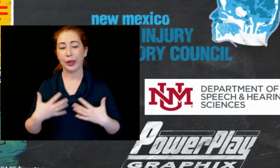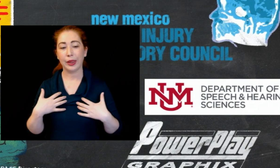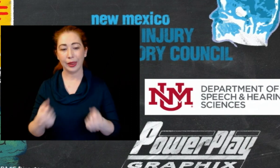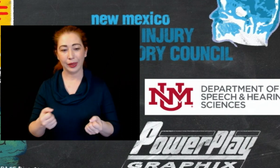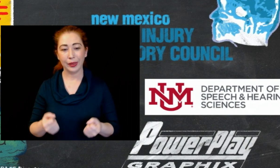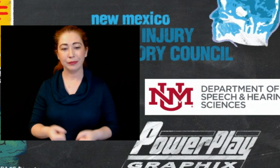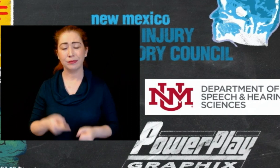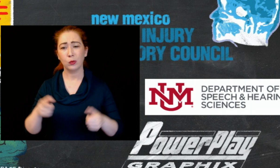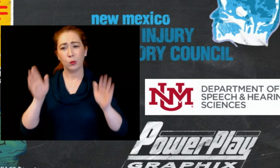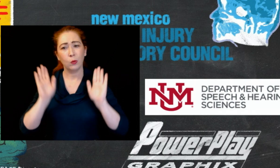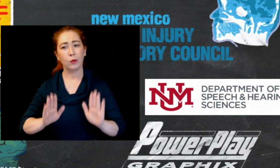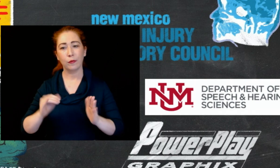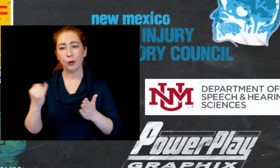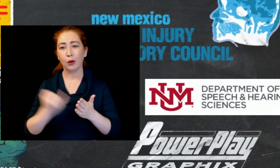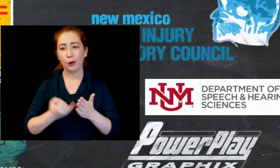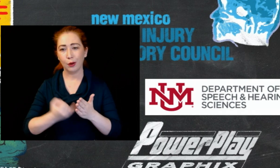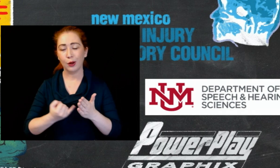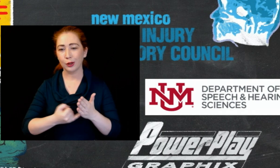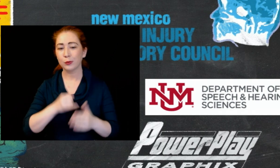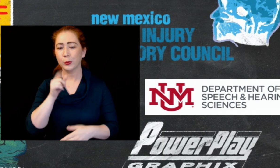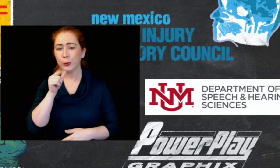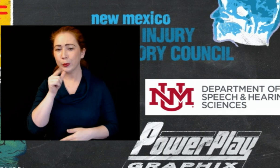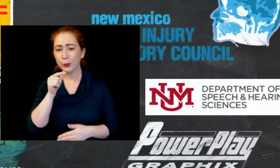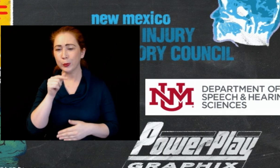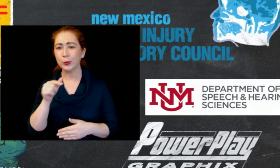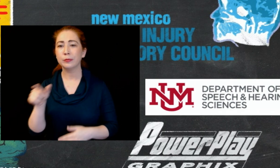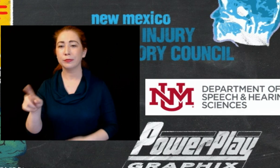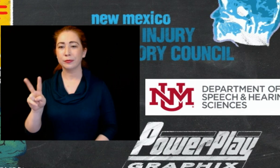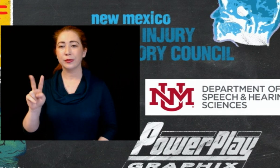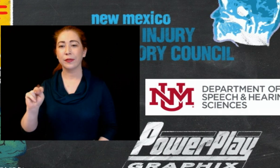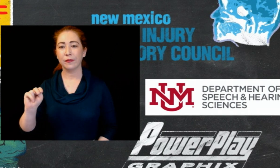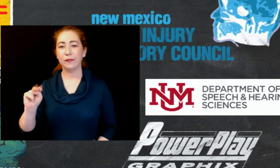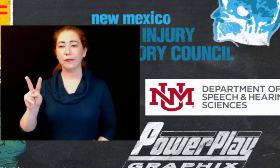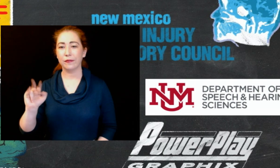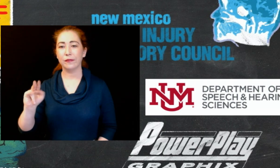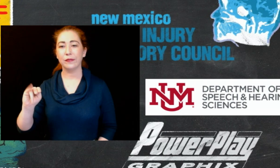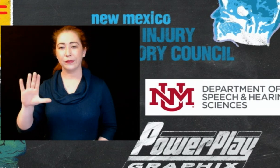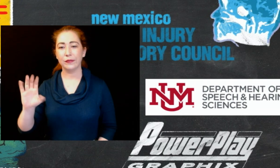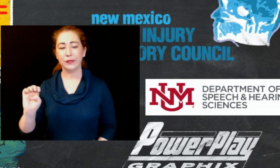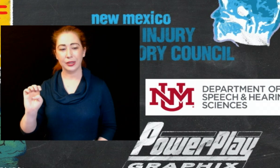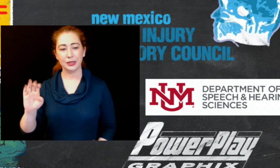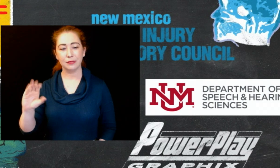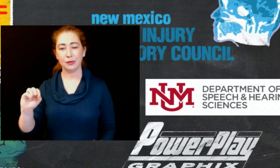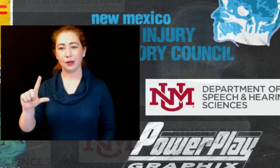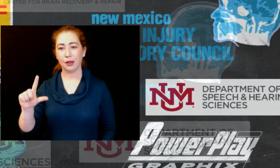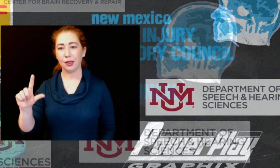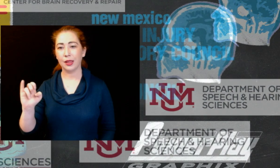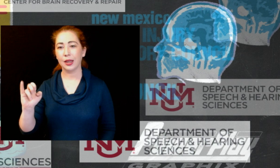enjoyed this video and that you share it with others who may benefit from watching it.